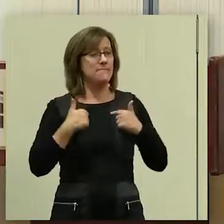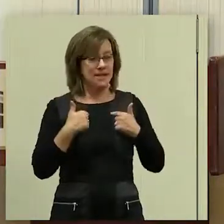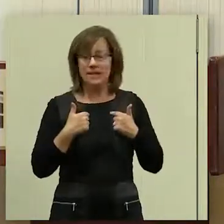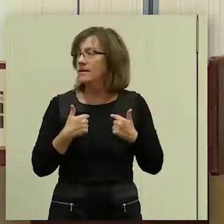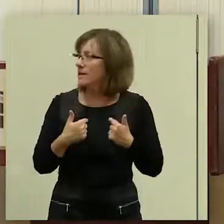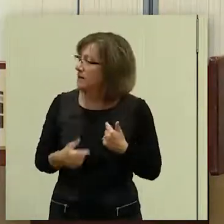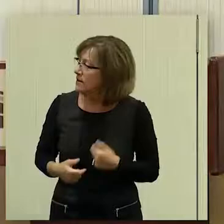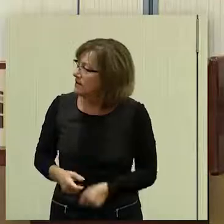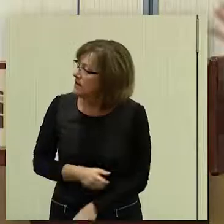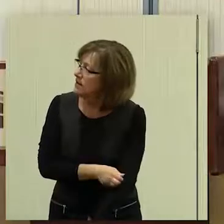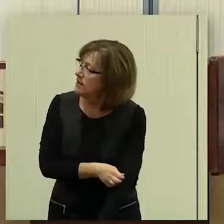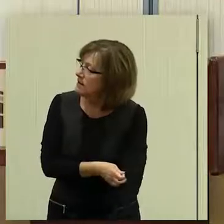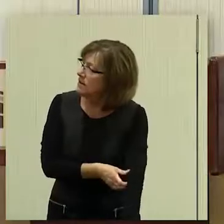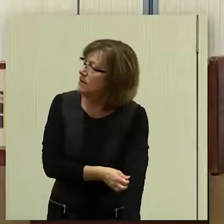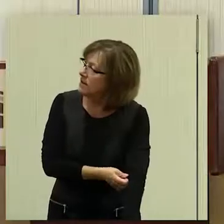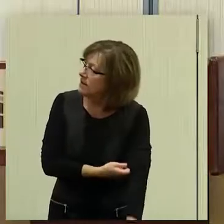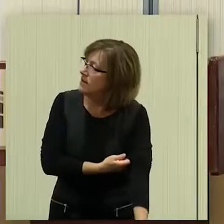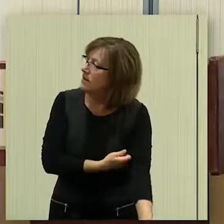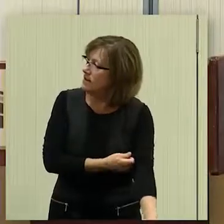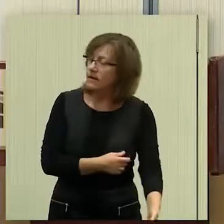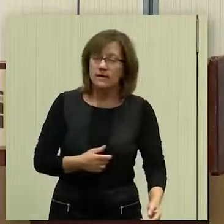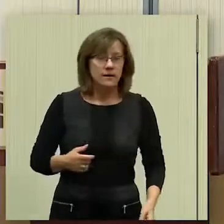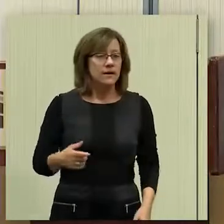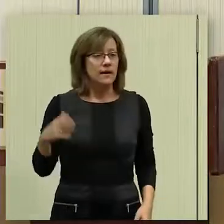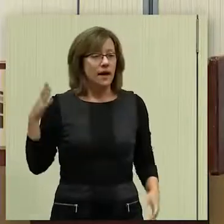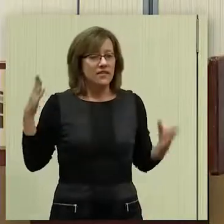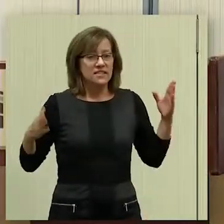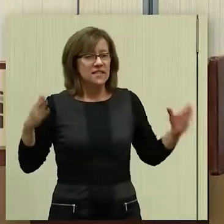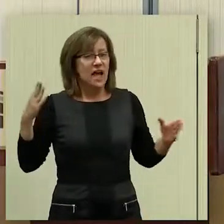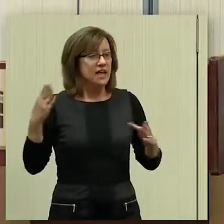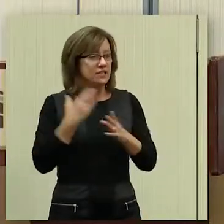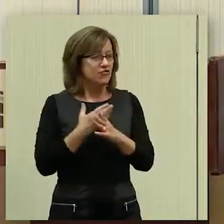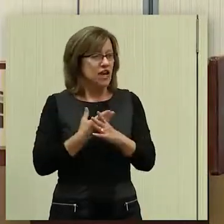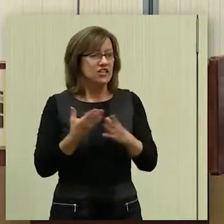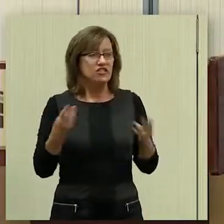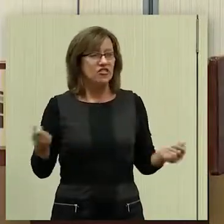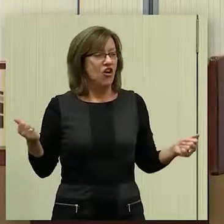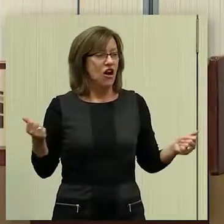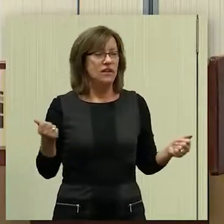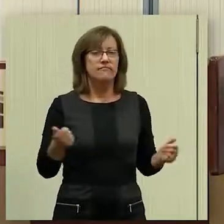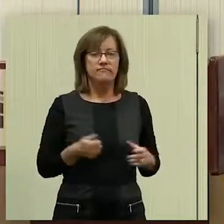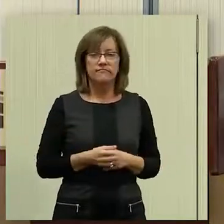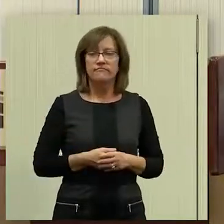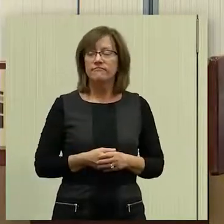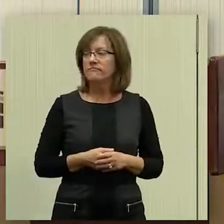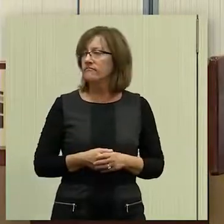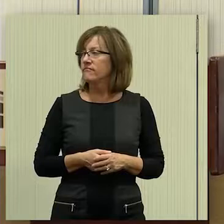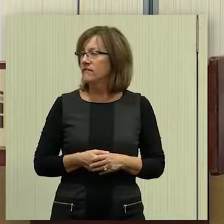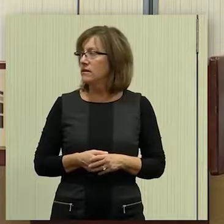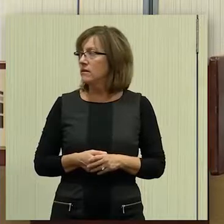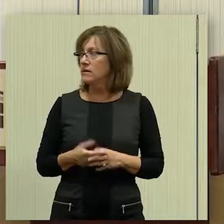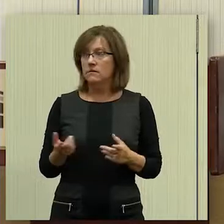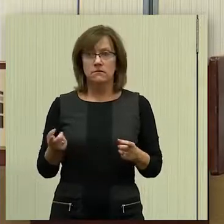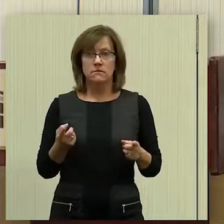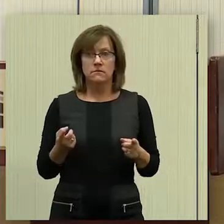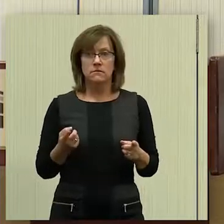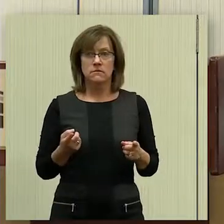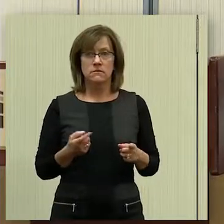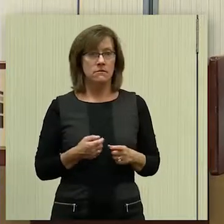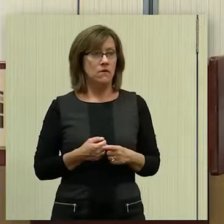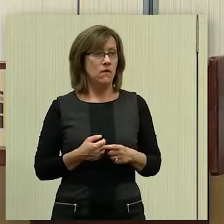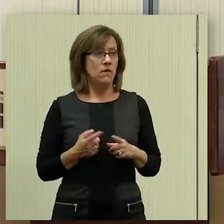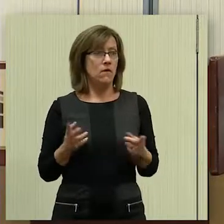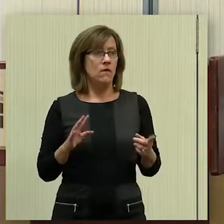I'm facing there, the distractions are gone on the sides? Yeah. Oh.